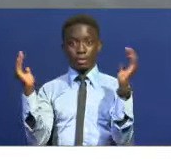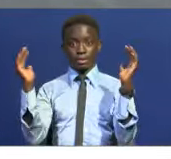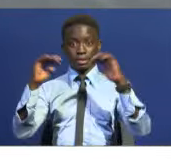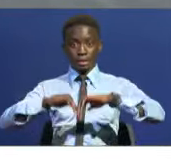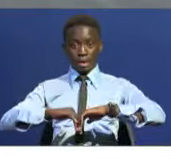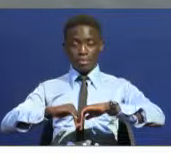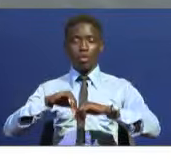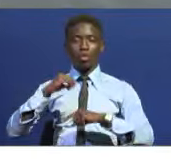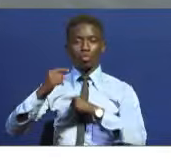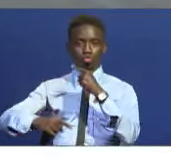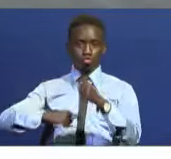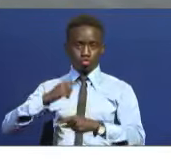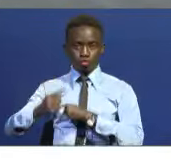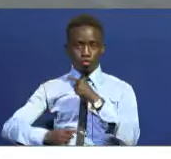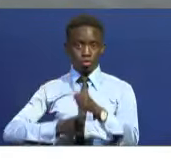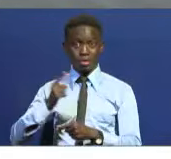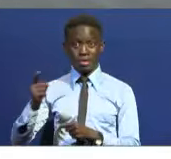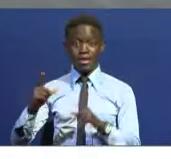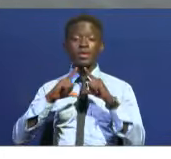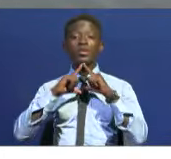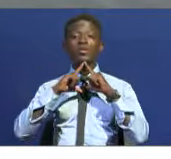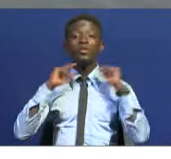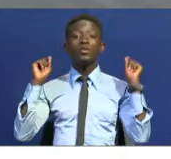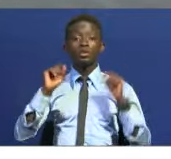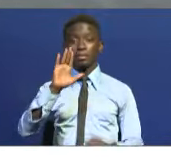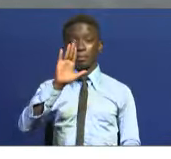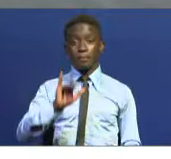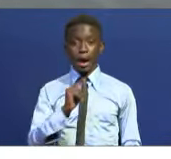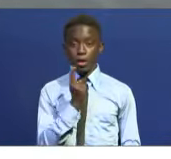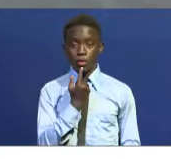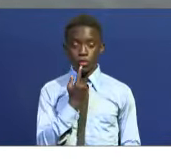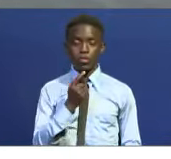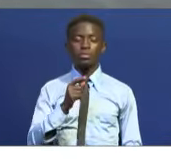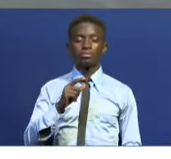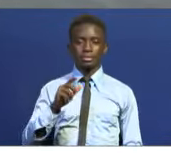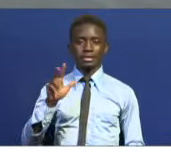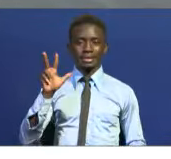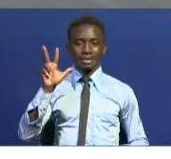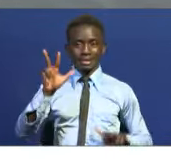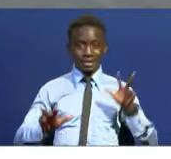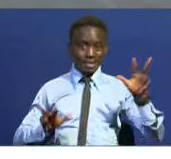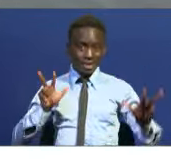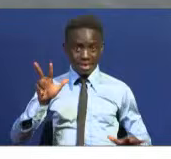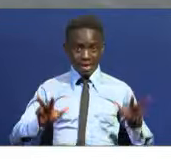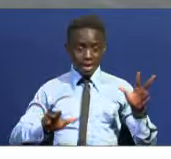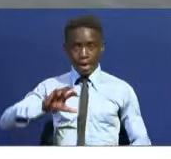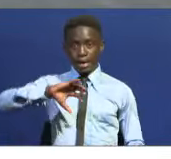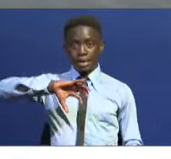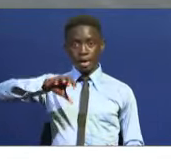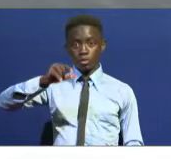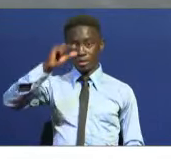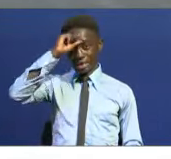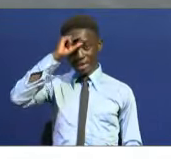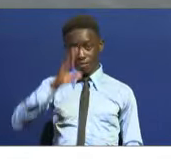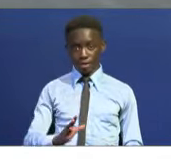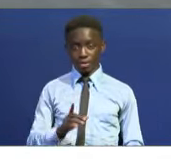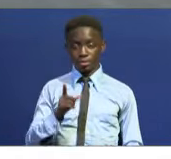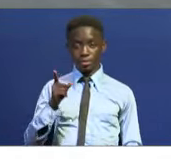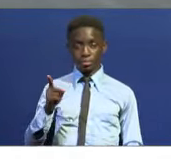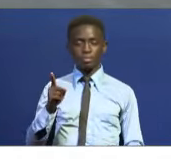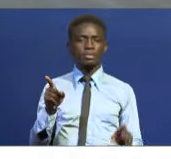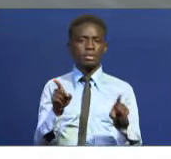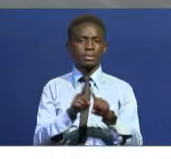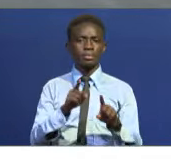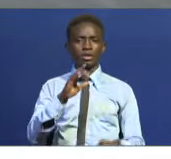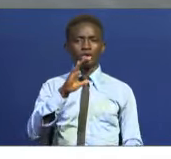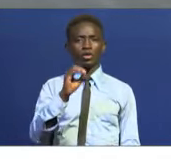being spearheaded or being hosted by the Kirinyaga County governor, who also doubles up as the COG chair,